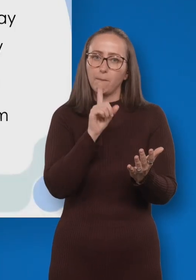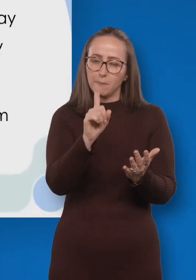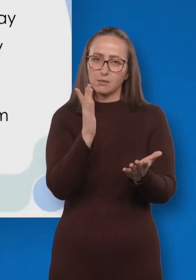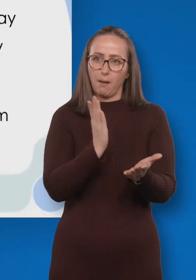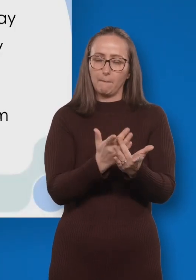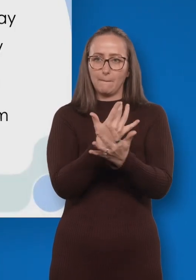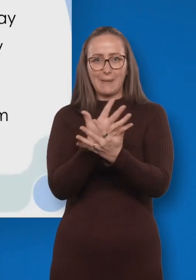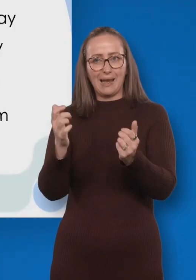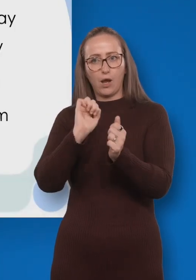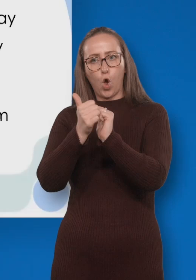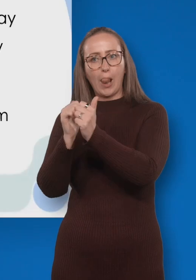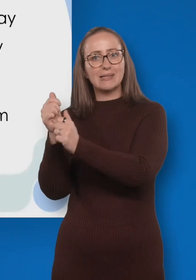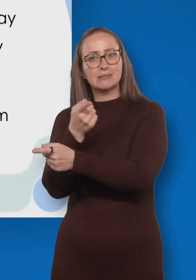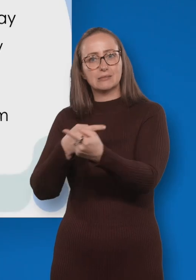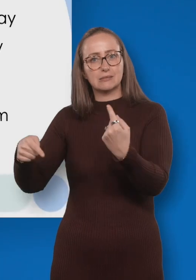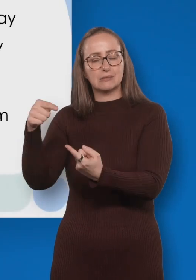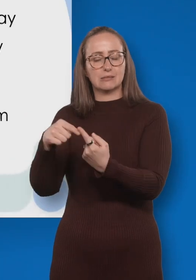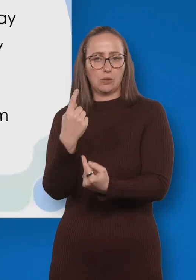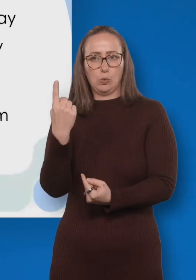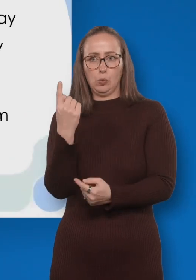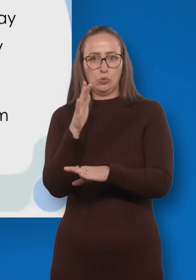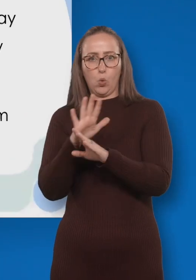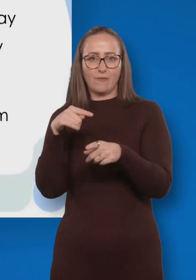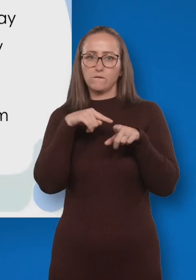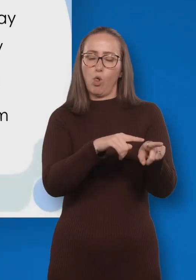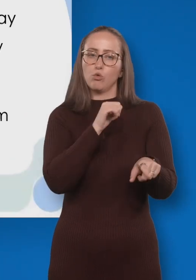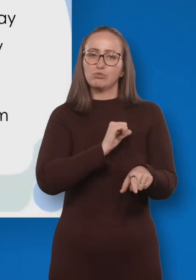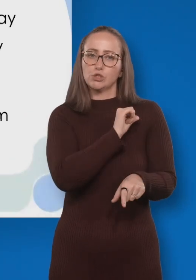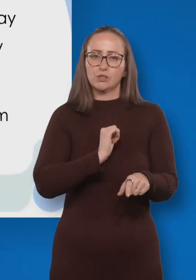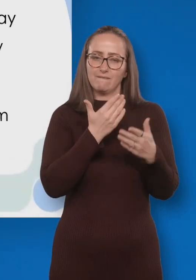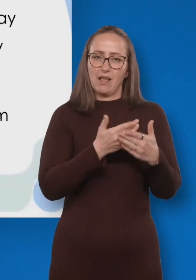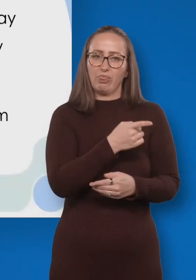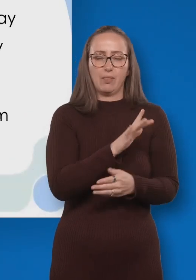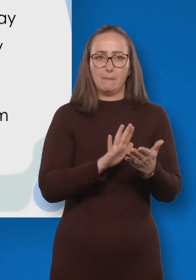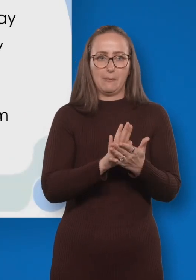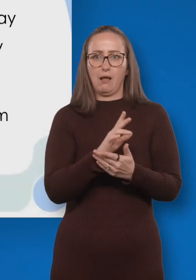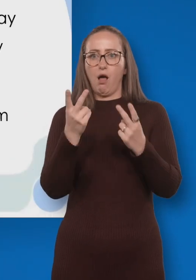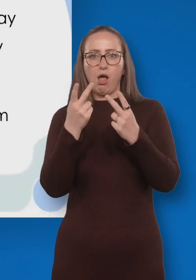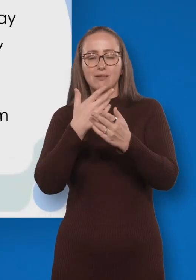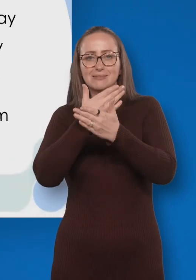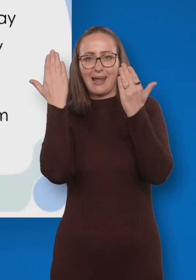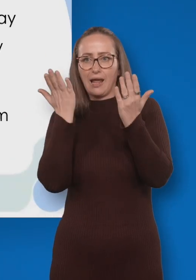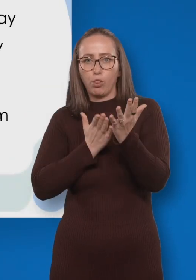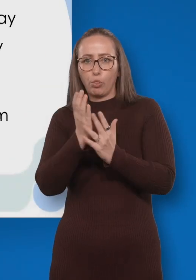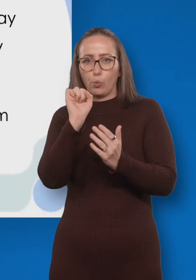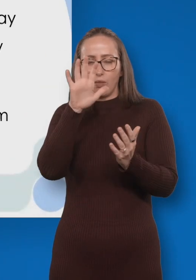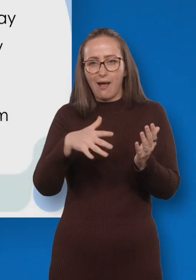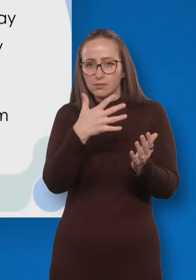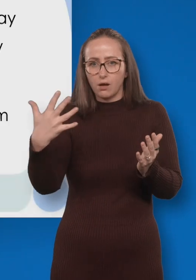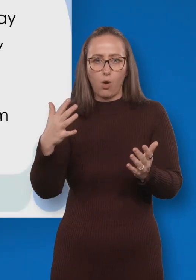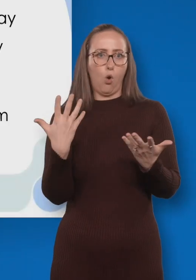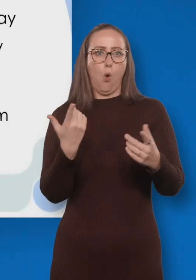many colleagues who don't observe the Christian faith, and so therefore there might be other days or